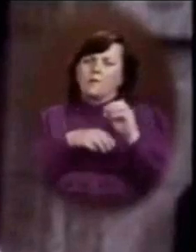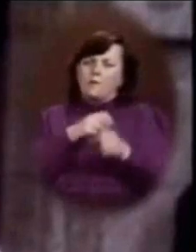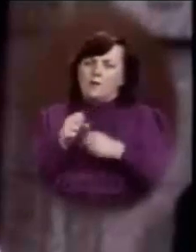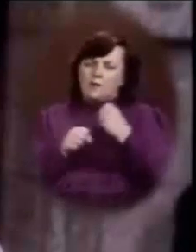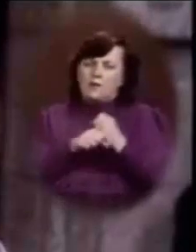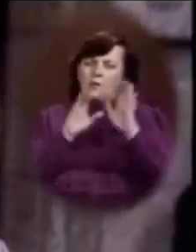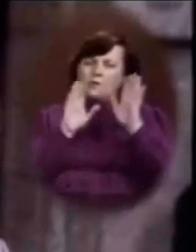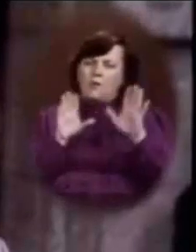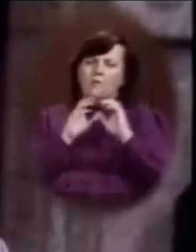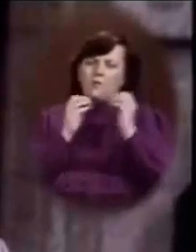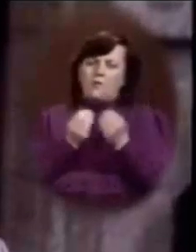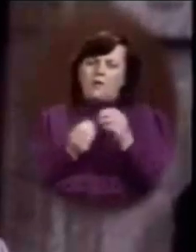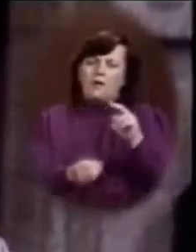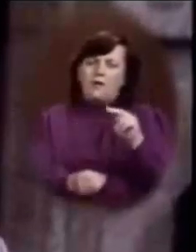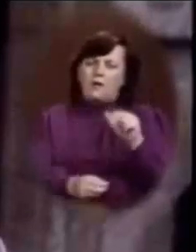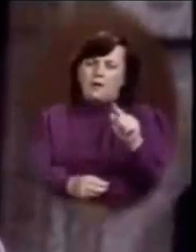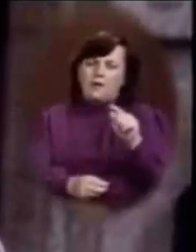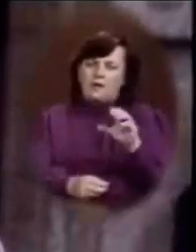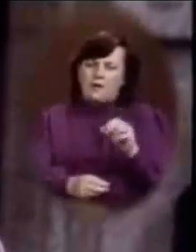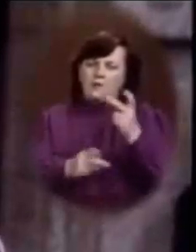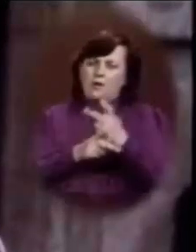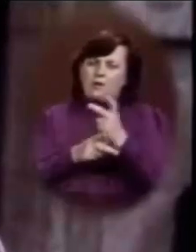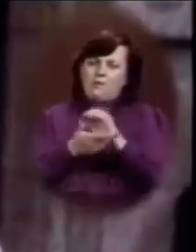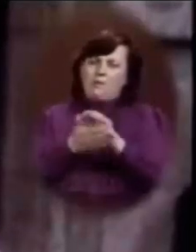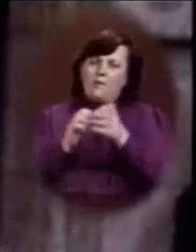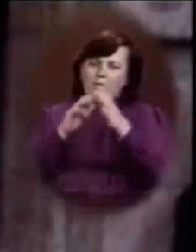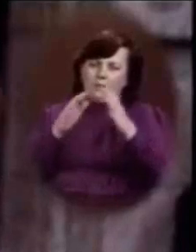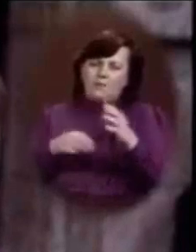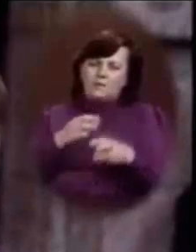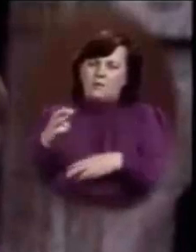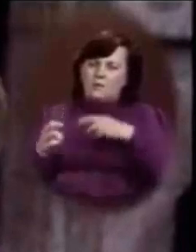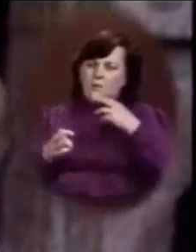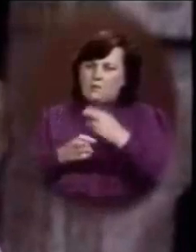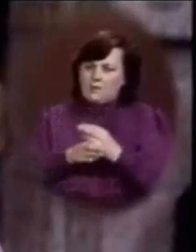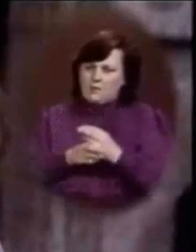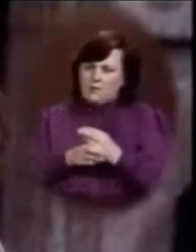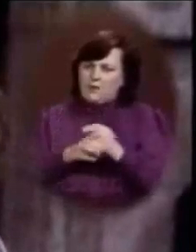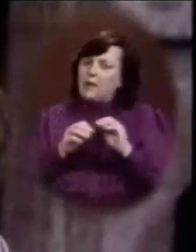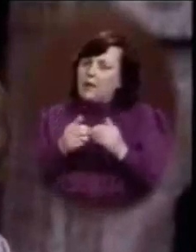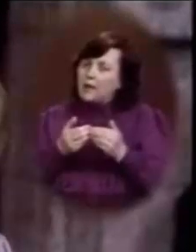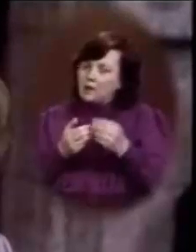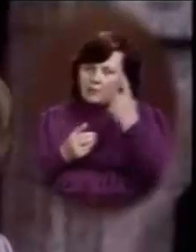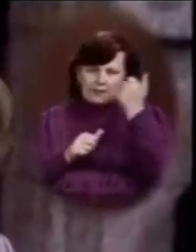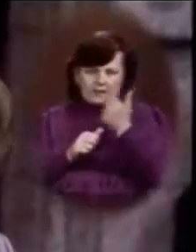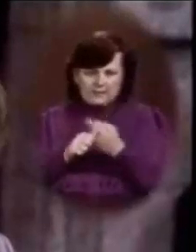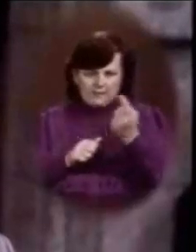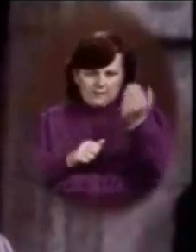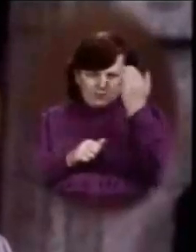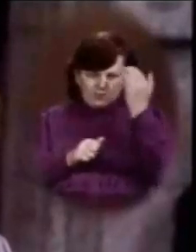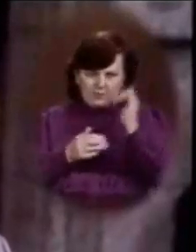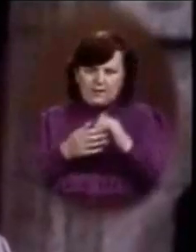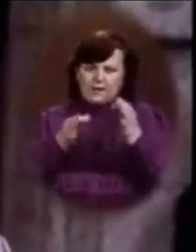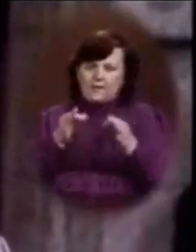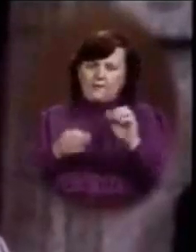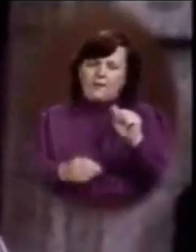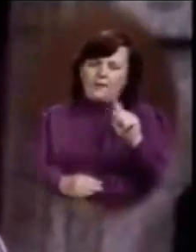remarkable organization, NATO, has kept the peace. It's done so because everyone knew that an